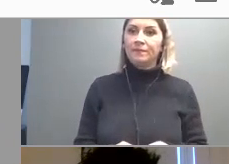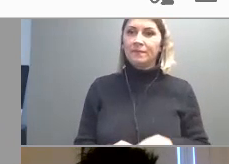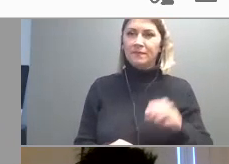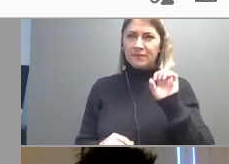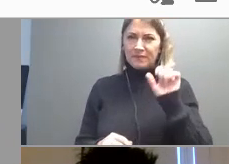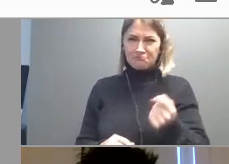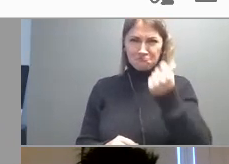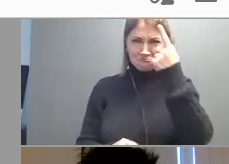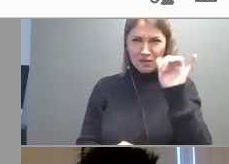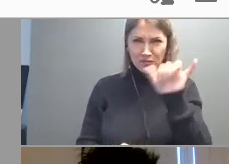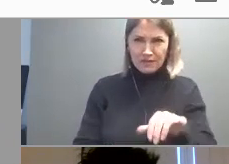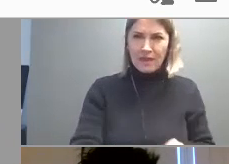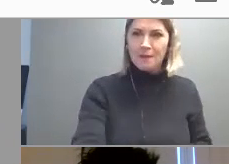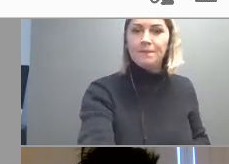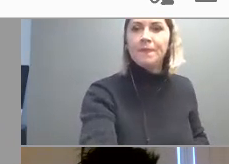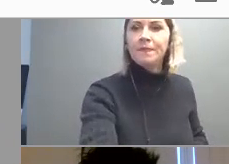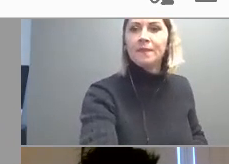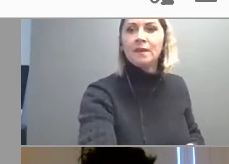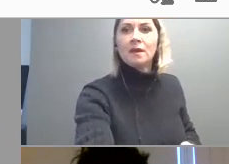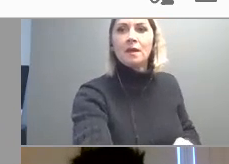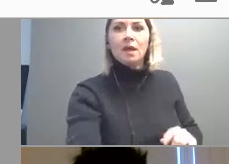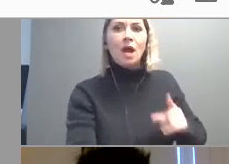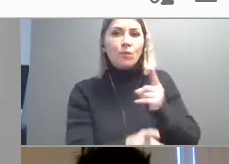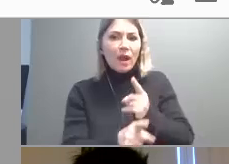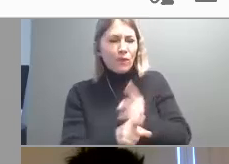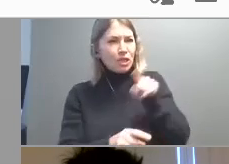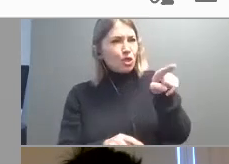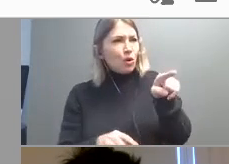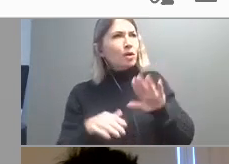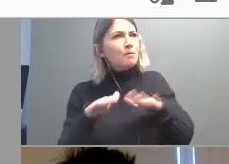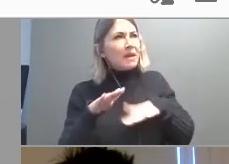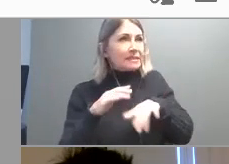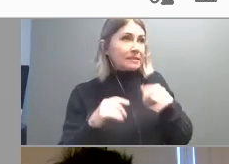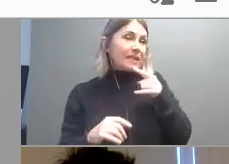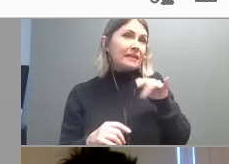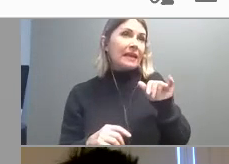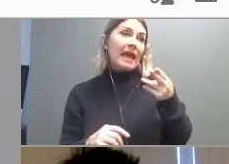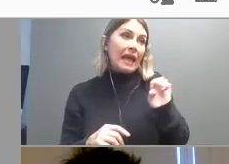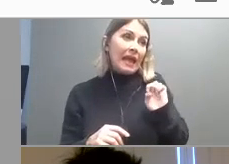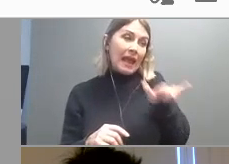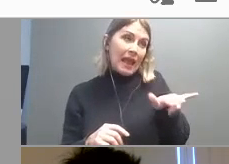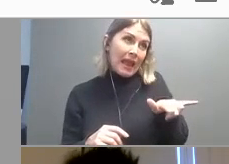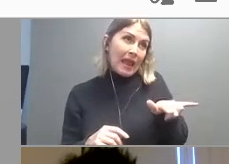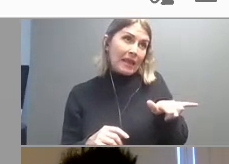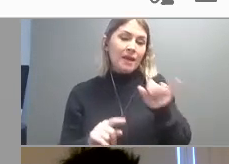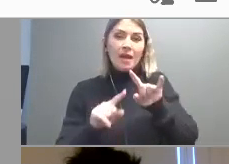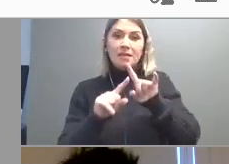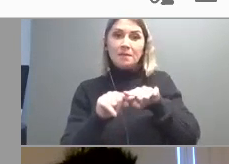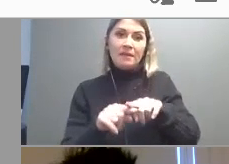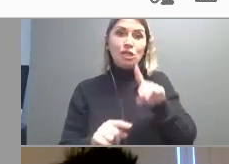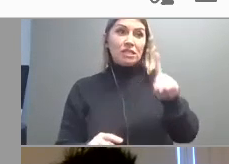sense? Right, because you're basically saying like, hey, based on